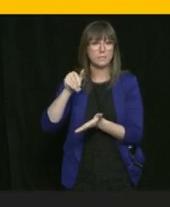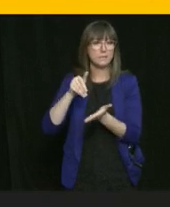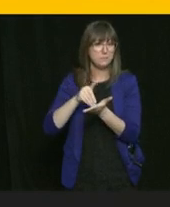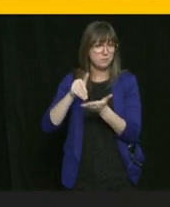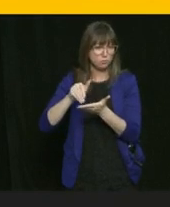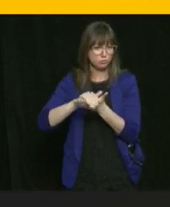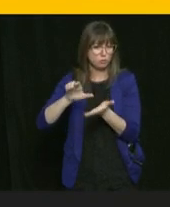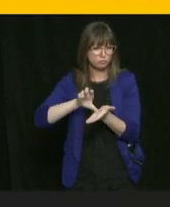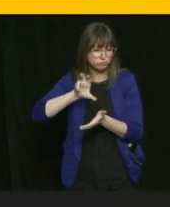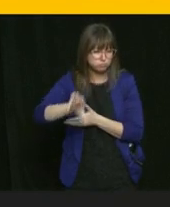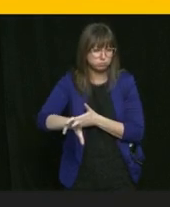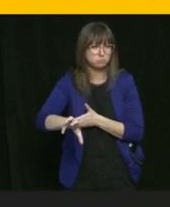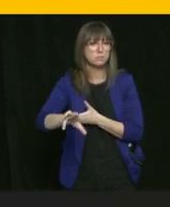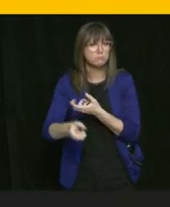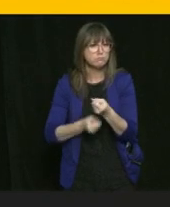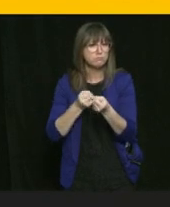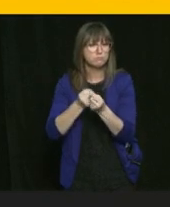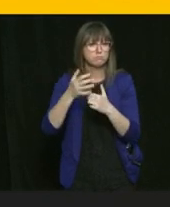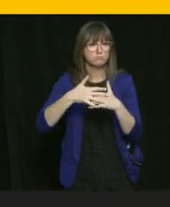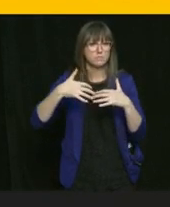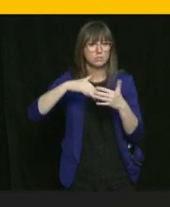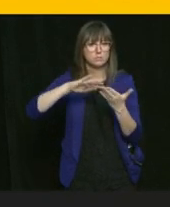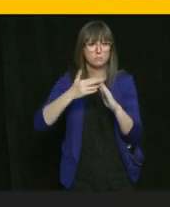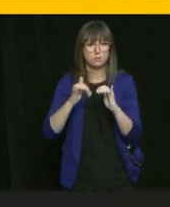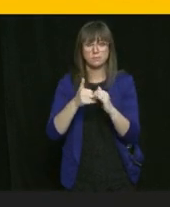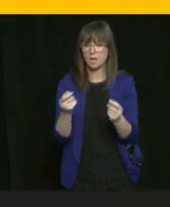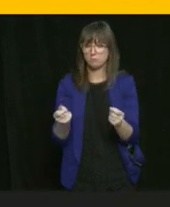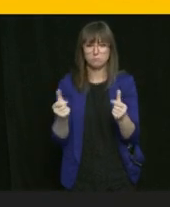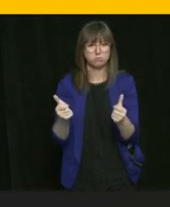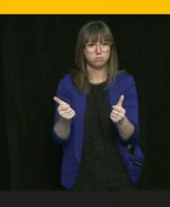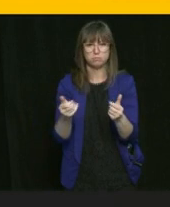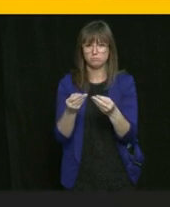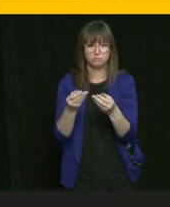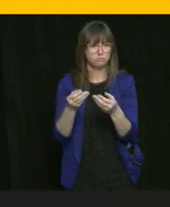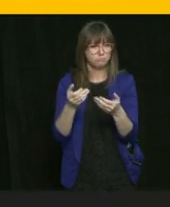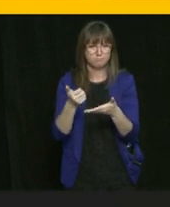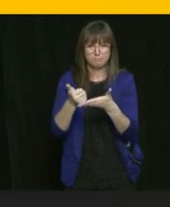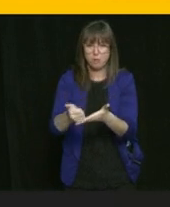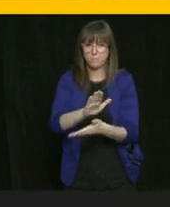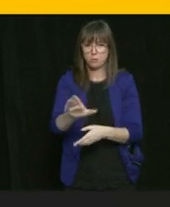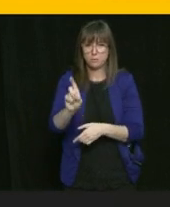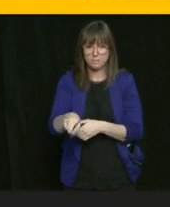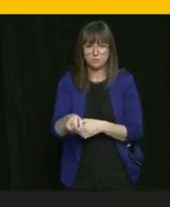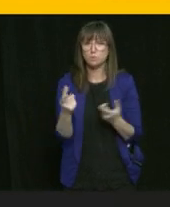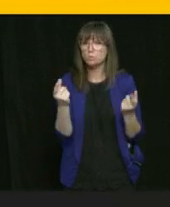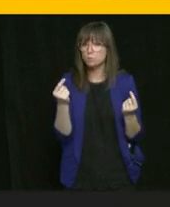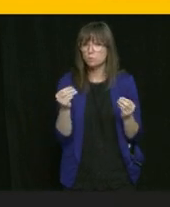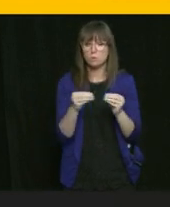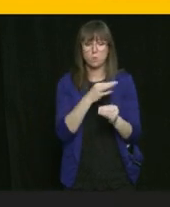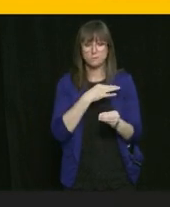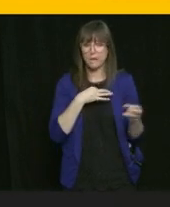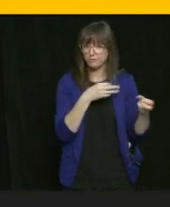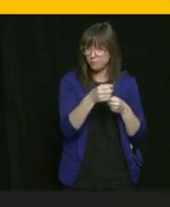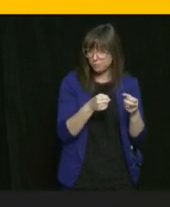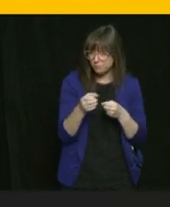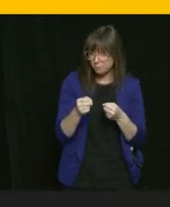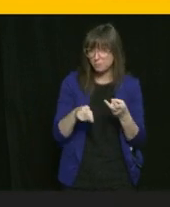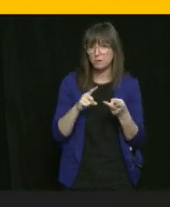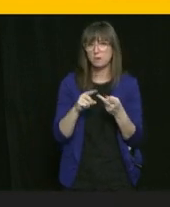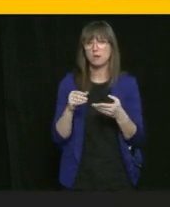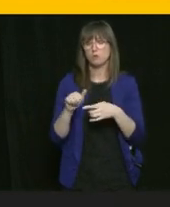million to help Indigenous communities address their most critical needs, including hiring additional staff and offering